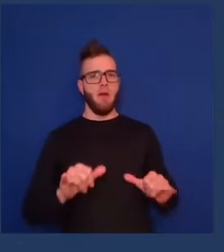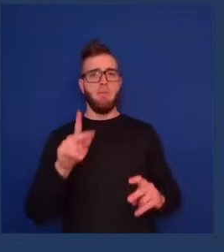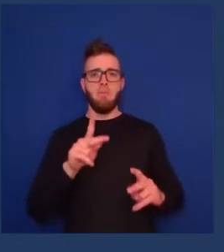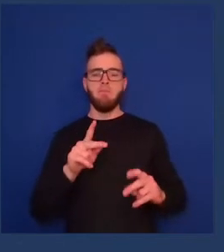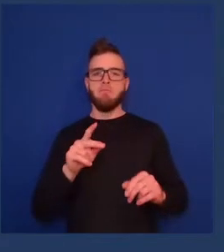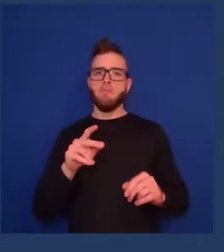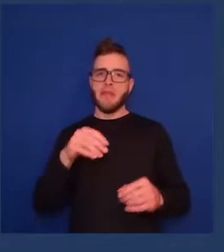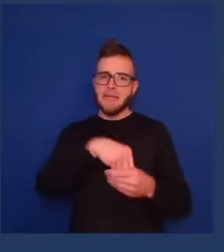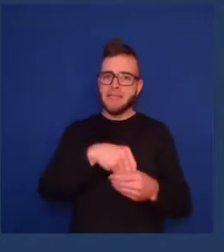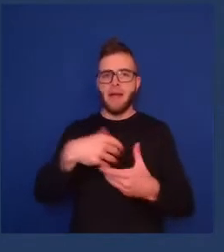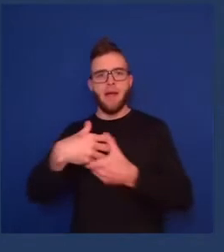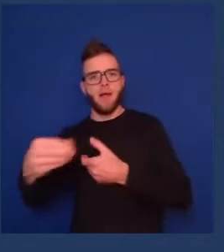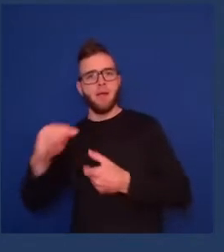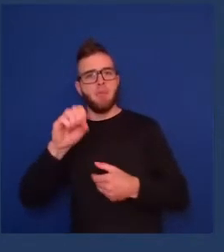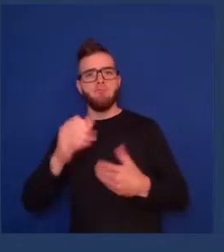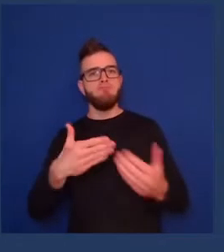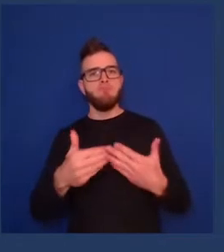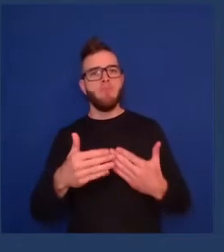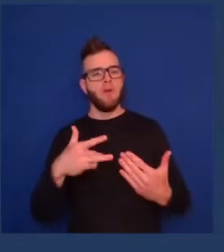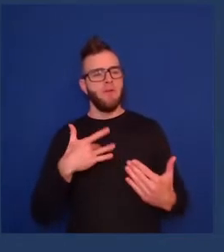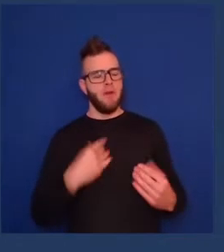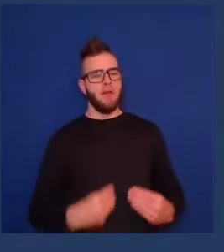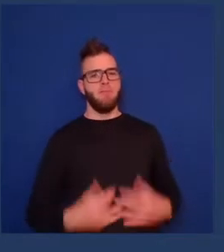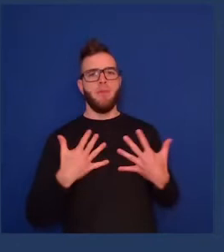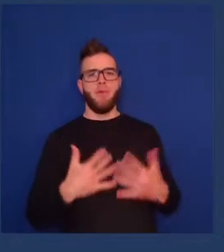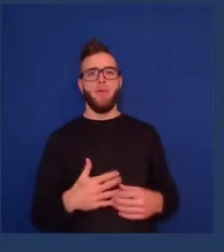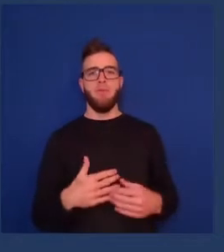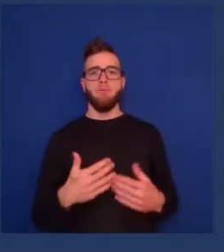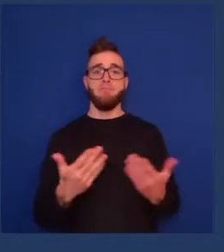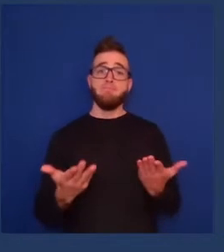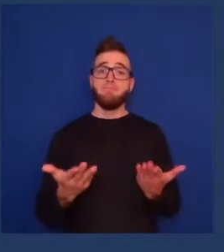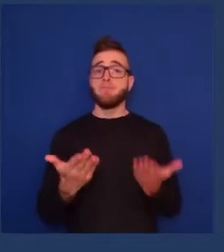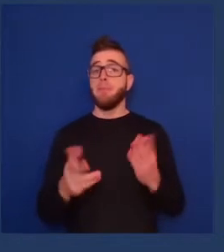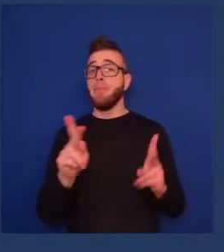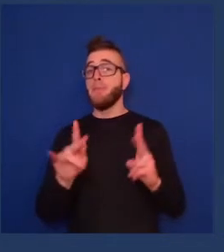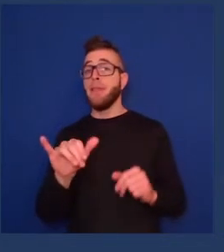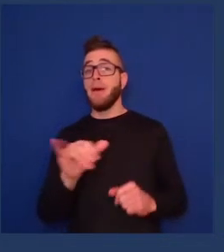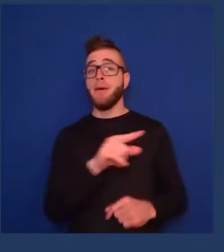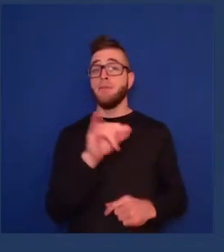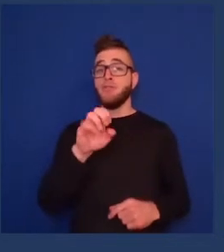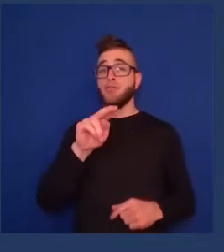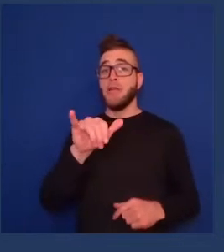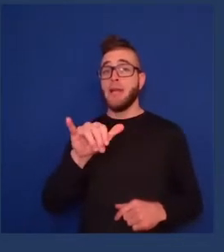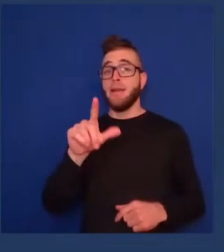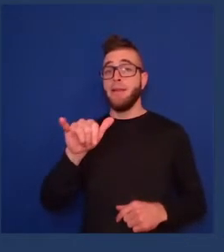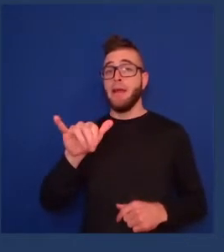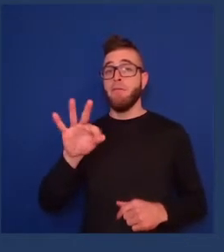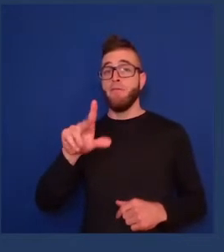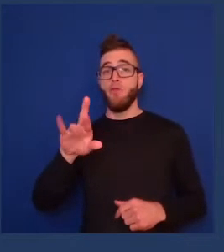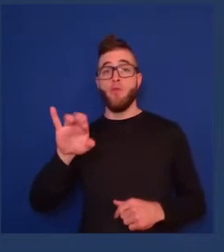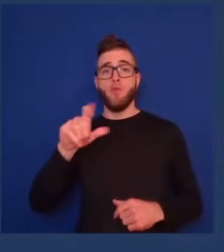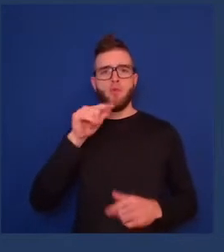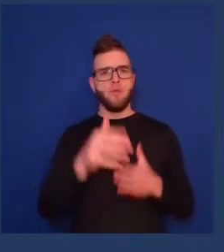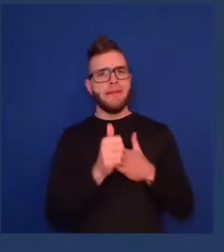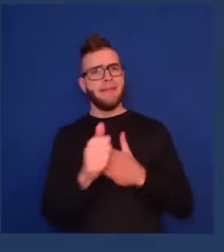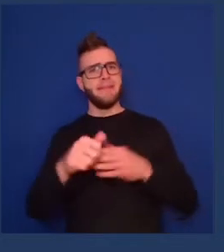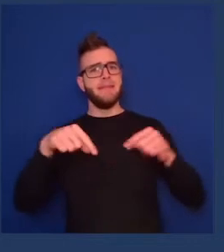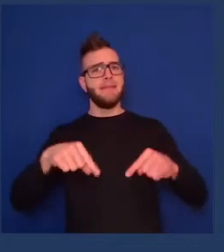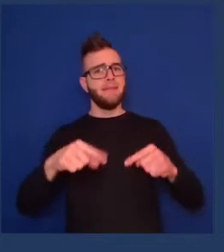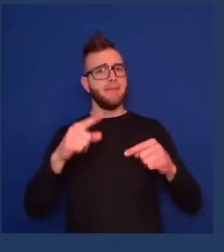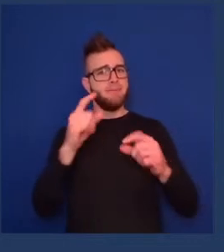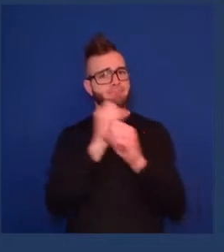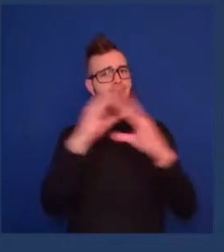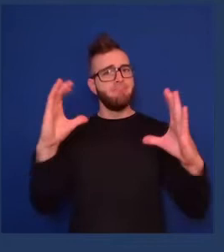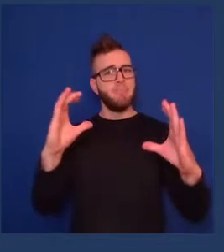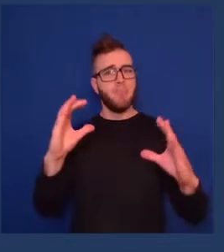inside Microsoft and outside the company that we've had the opportunity to work with and be inspired by. Whether